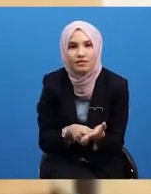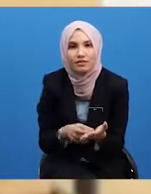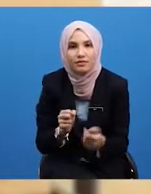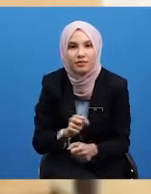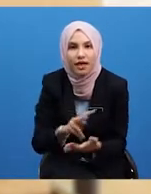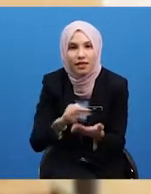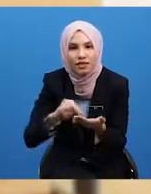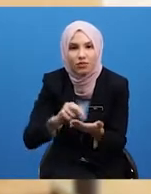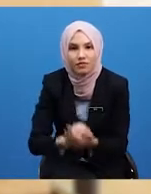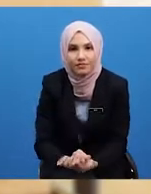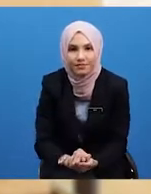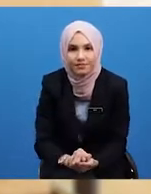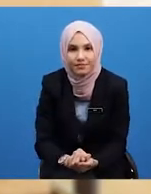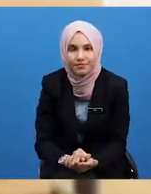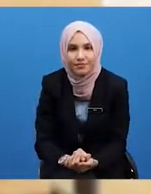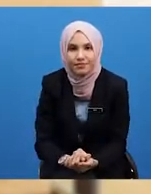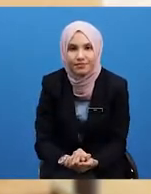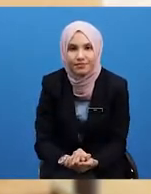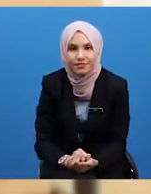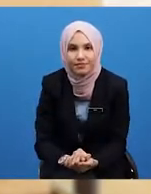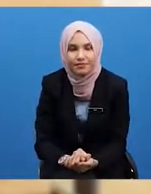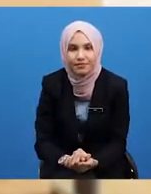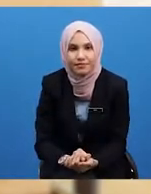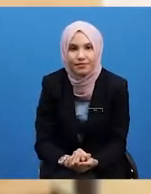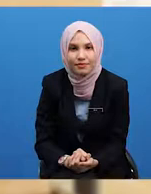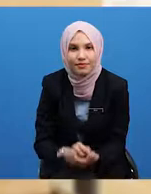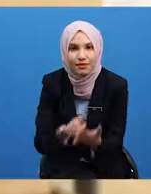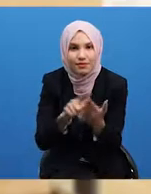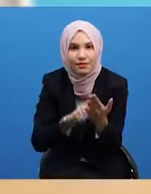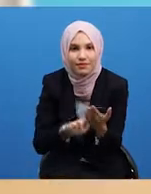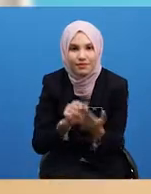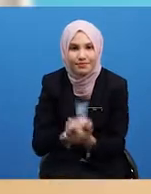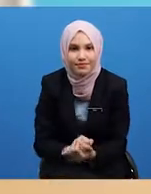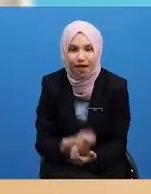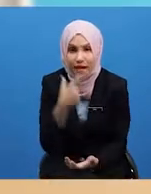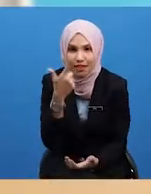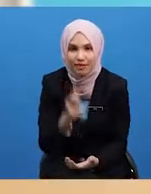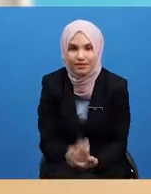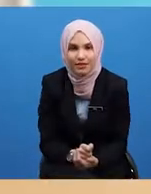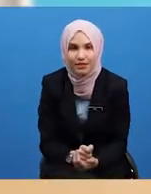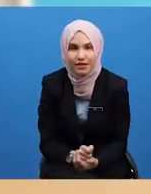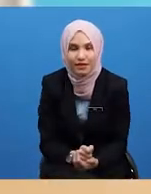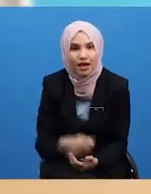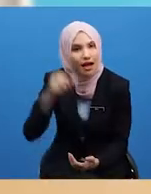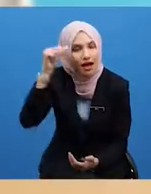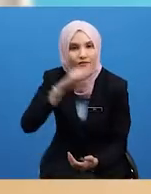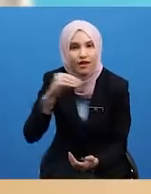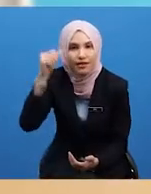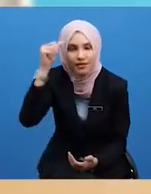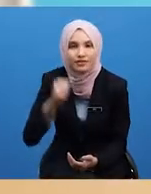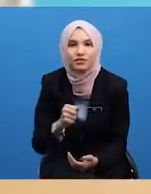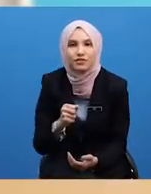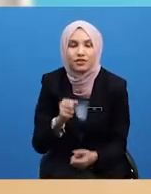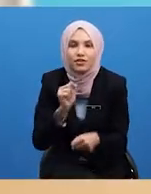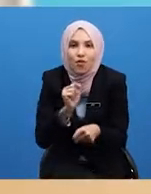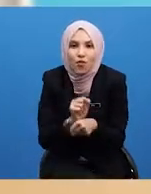alone. You may miss important details. Looks like Afiq and Adam are going to